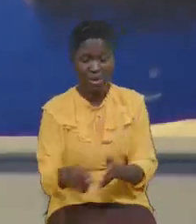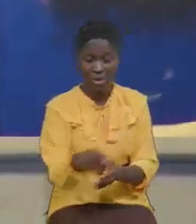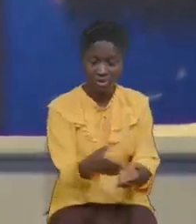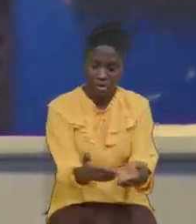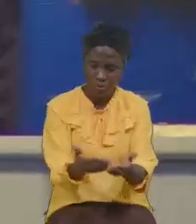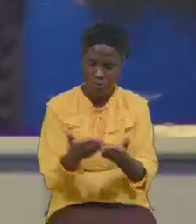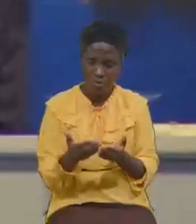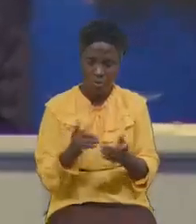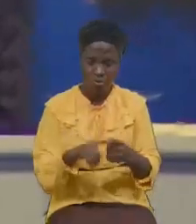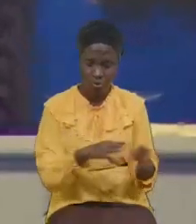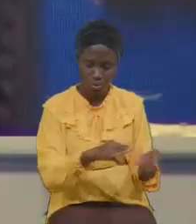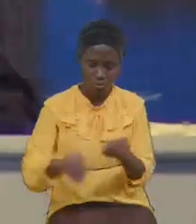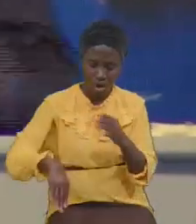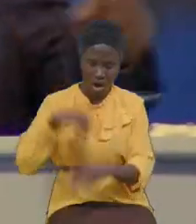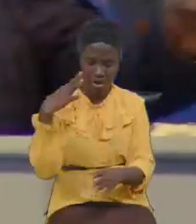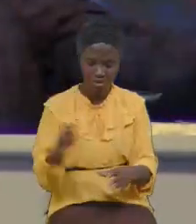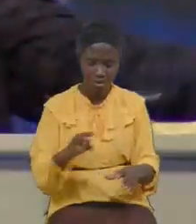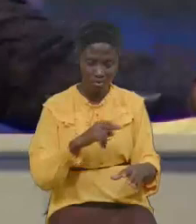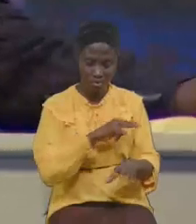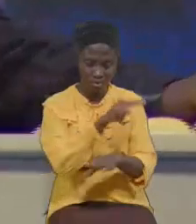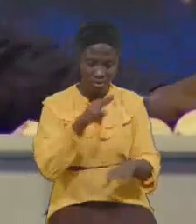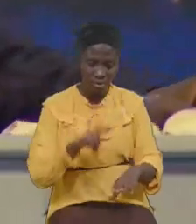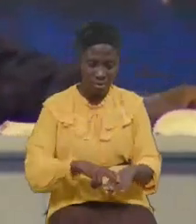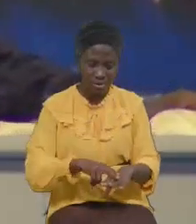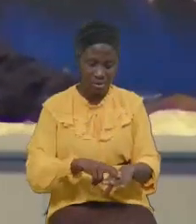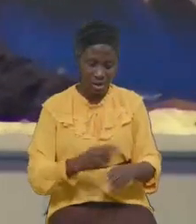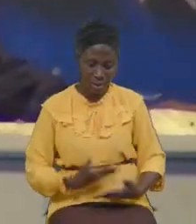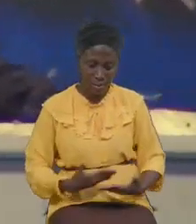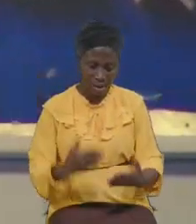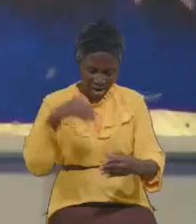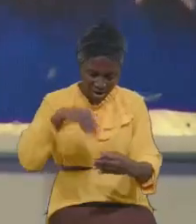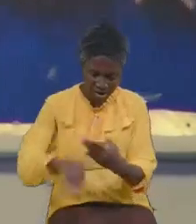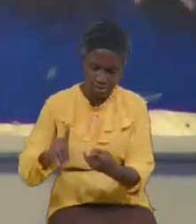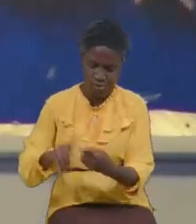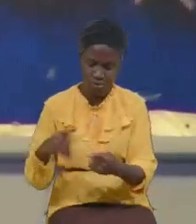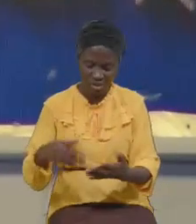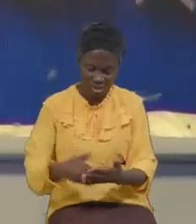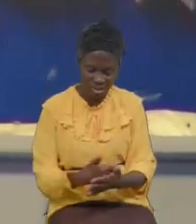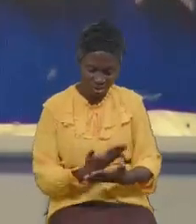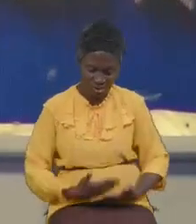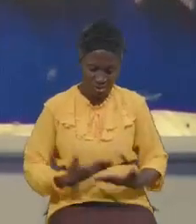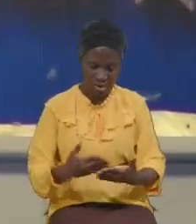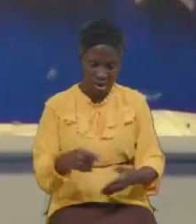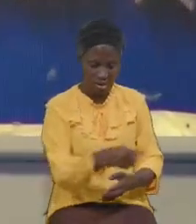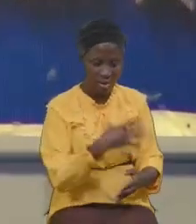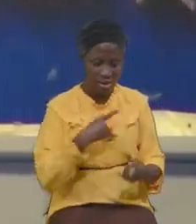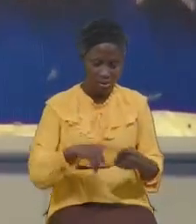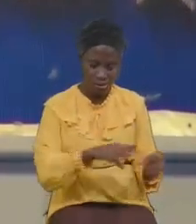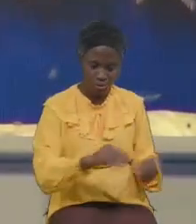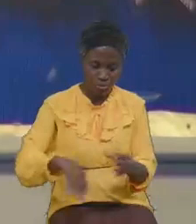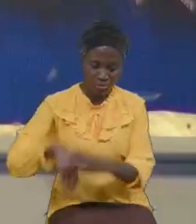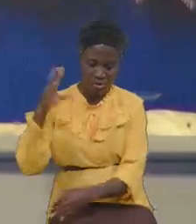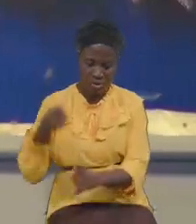move out of the natural birth into the new birth. They want to move away from the